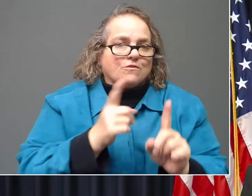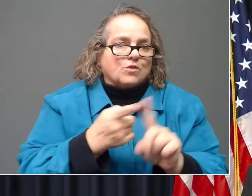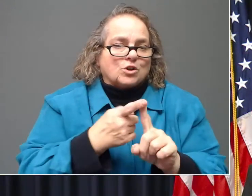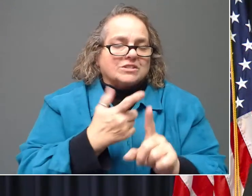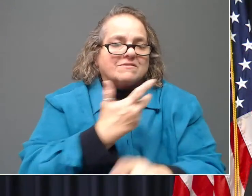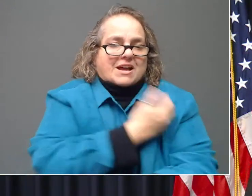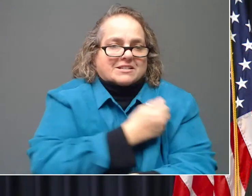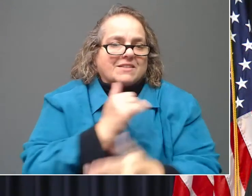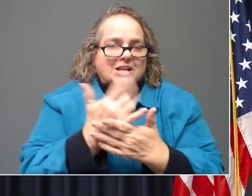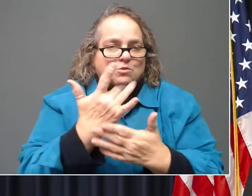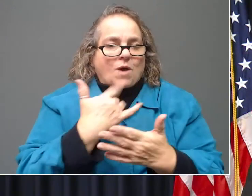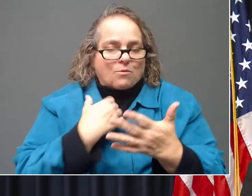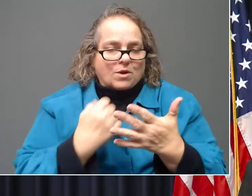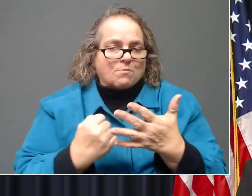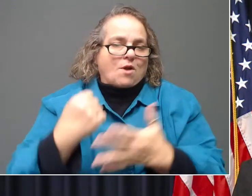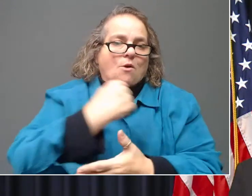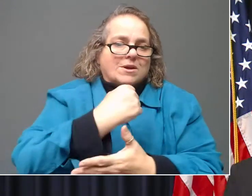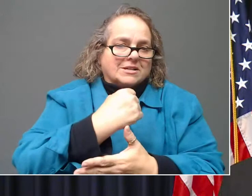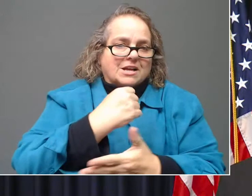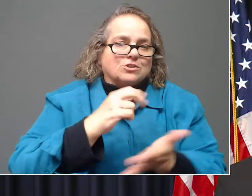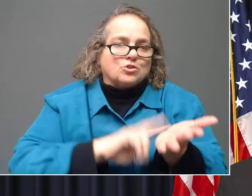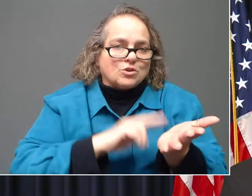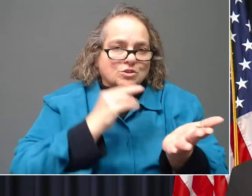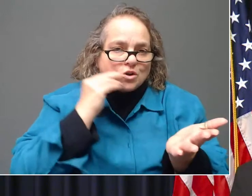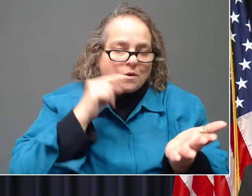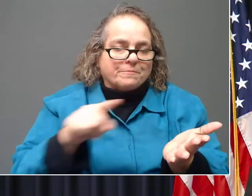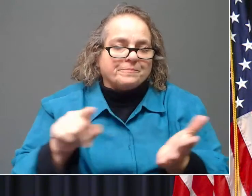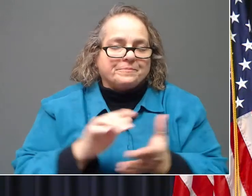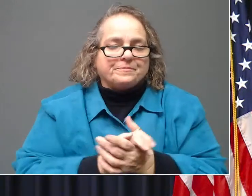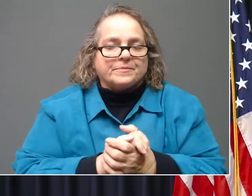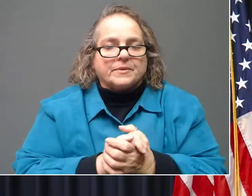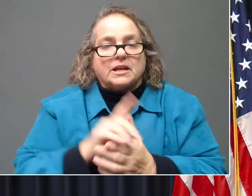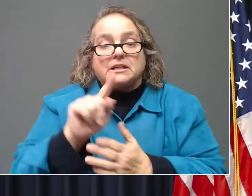them. Tom Latek from Kentucky Today.